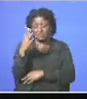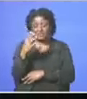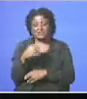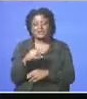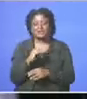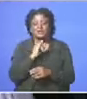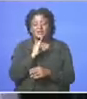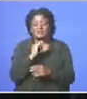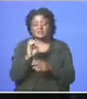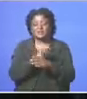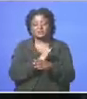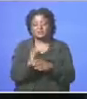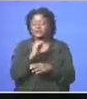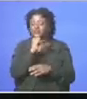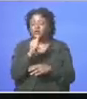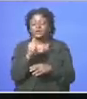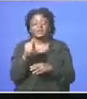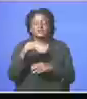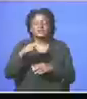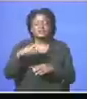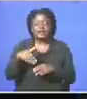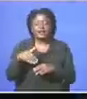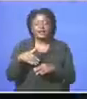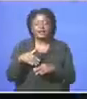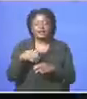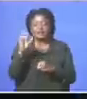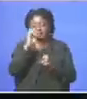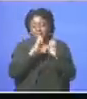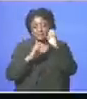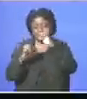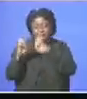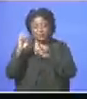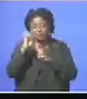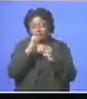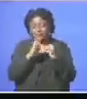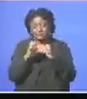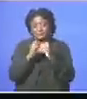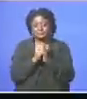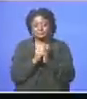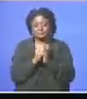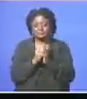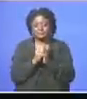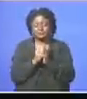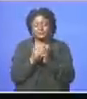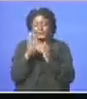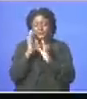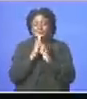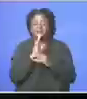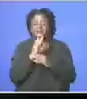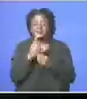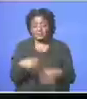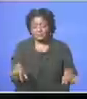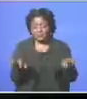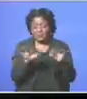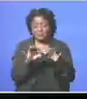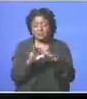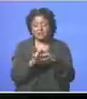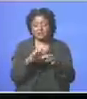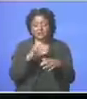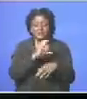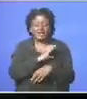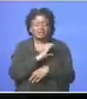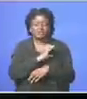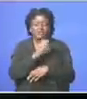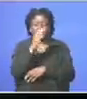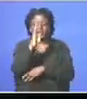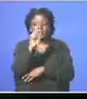particular speaks to the importance of the Cascarilla bark to the development of these people, not the